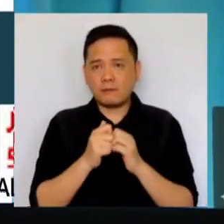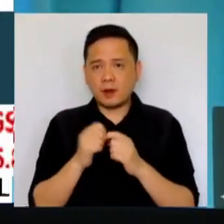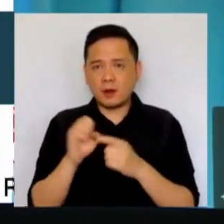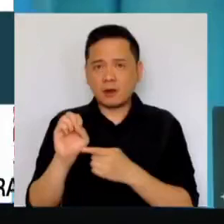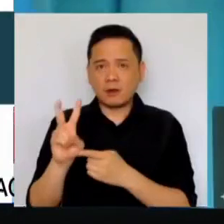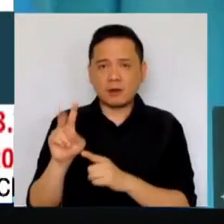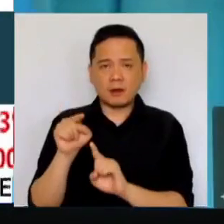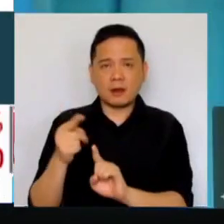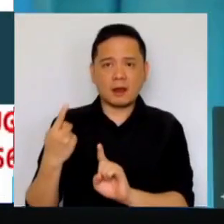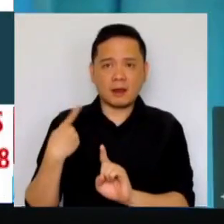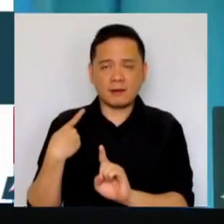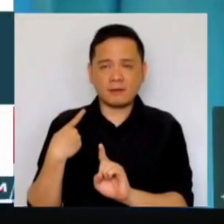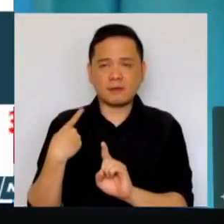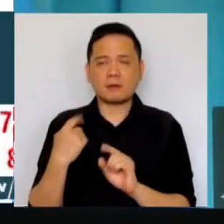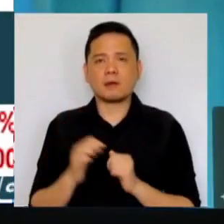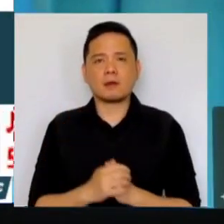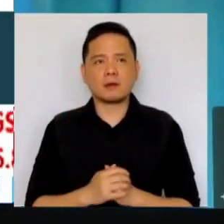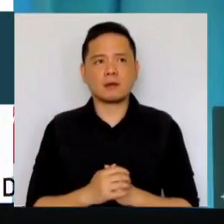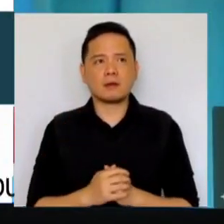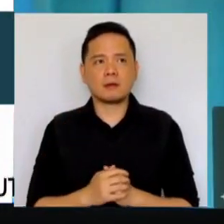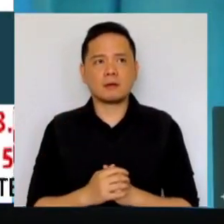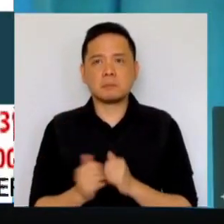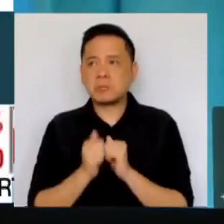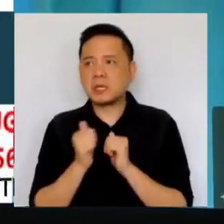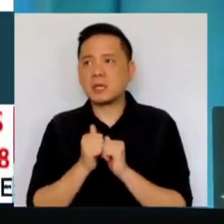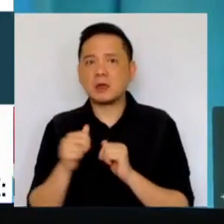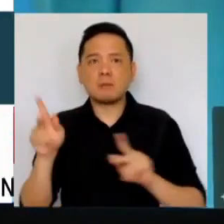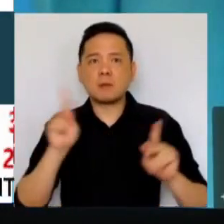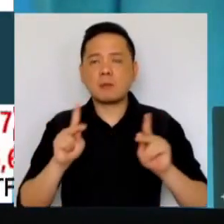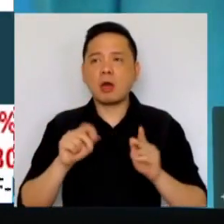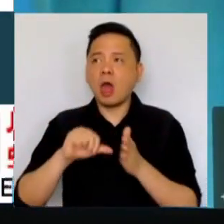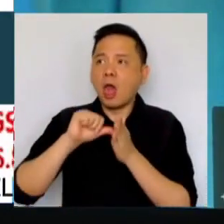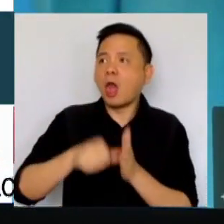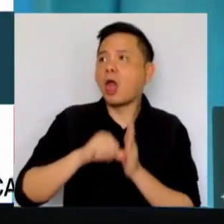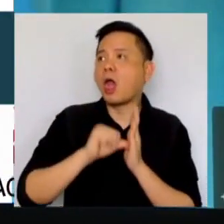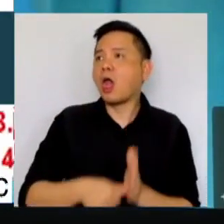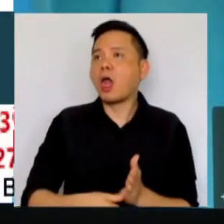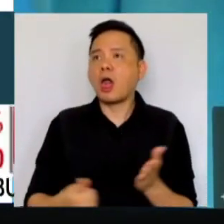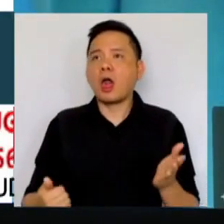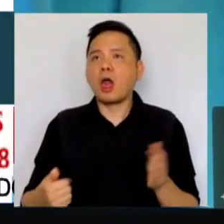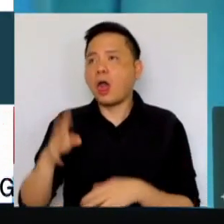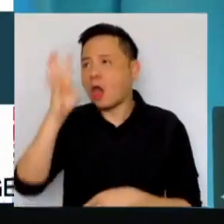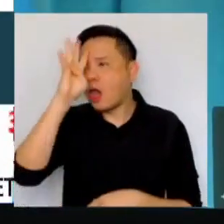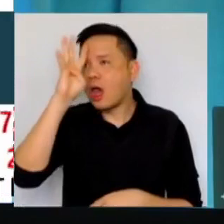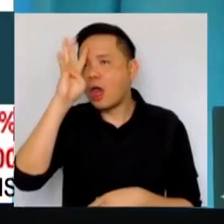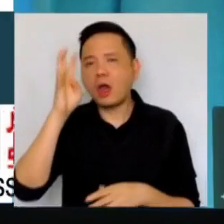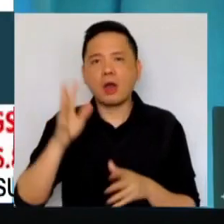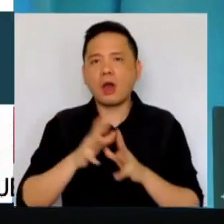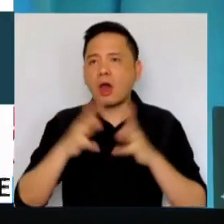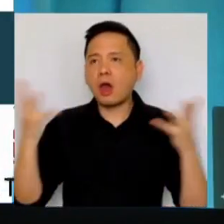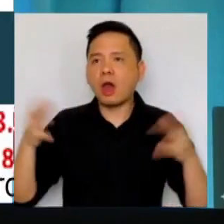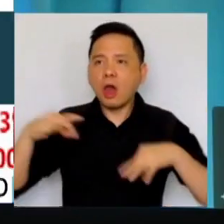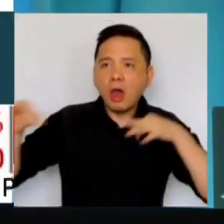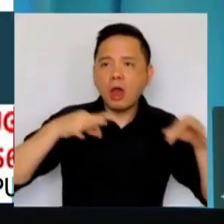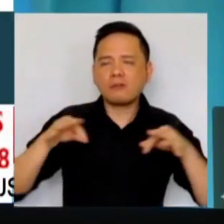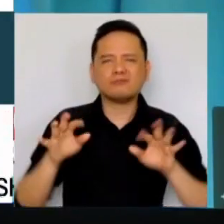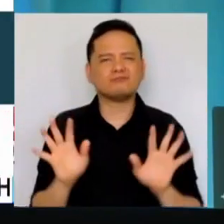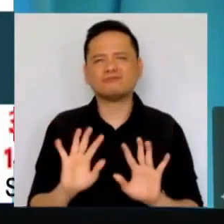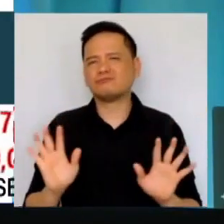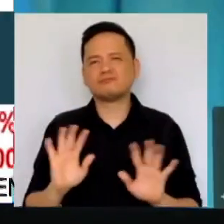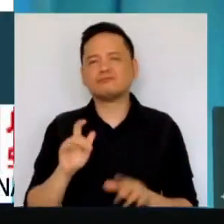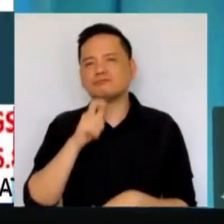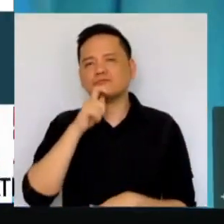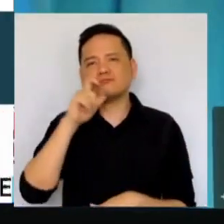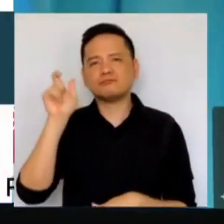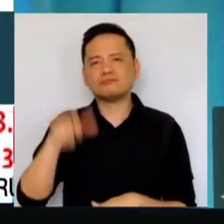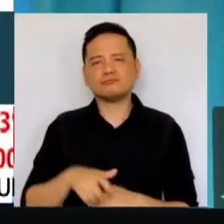there's too much exaggeration on the impact of that. I think the best thing to do really for the Philippines is